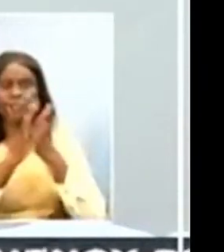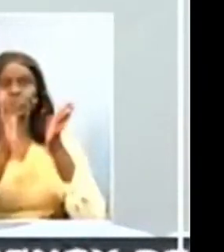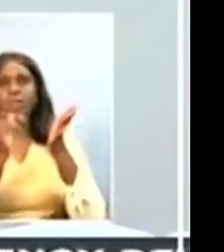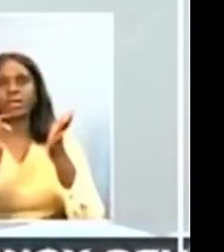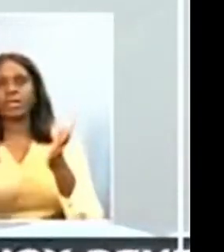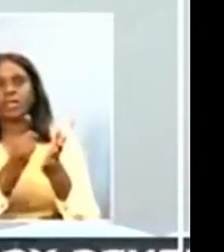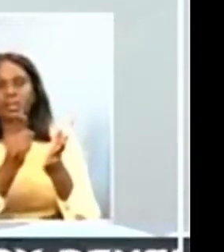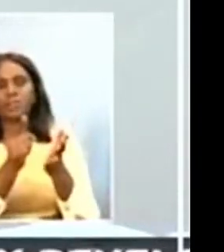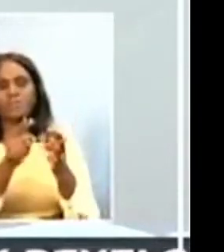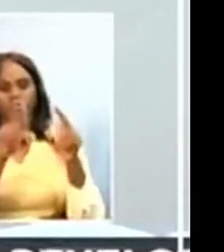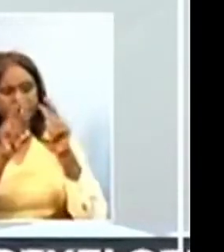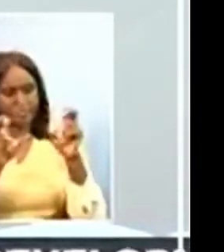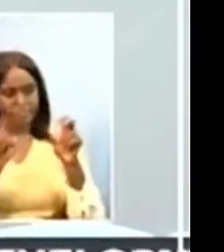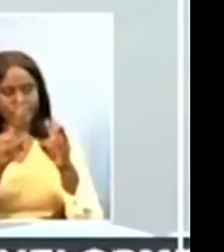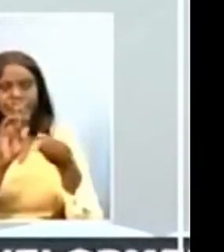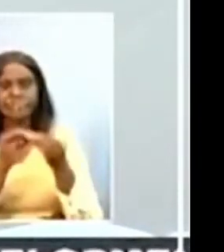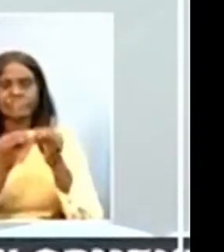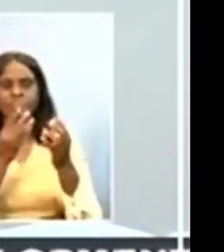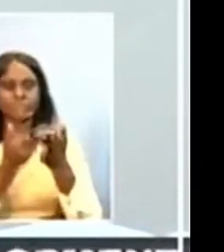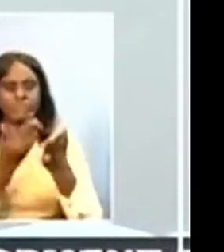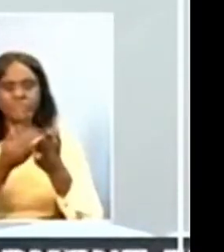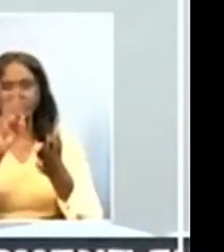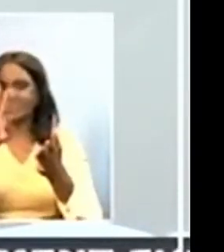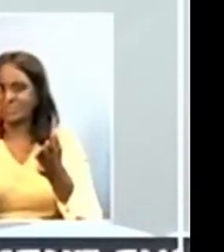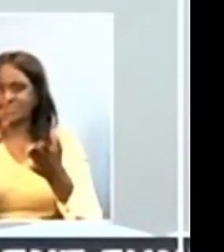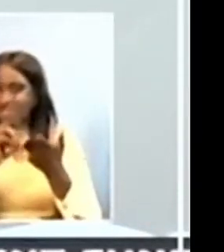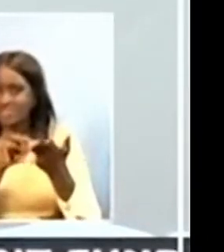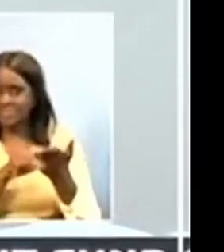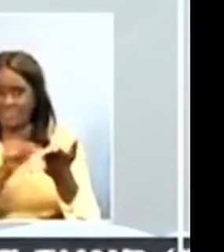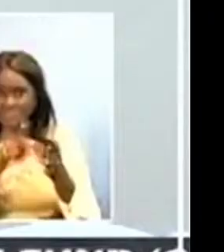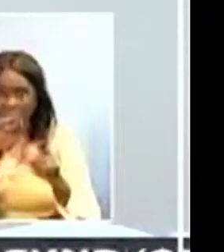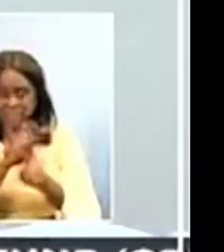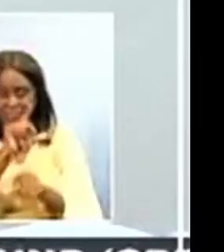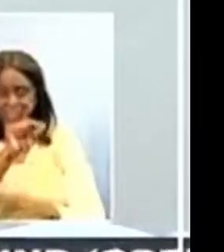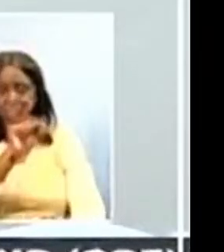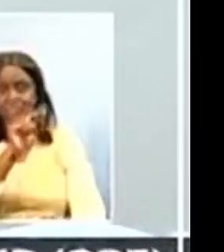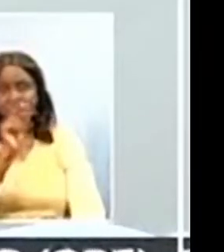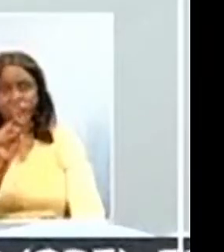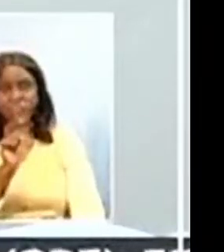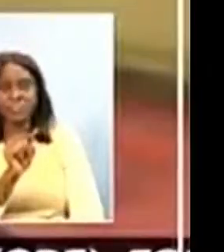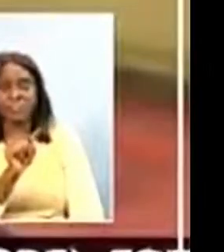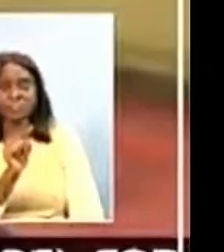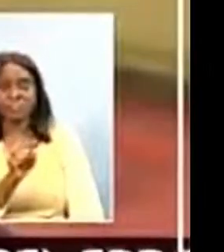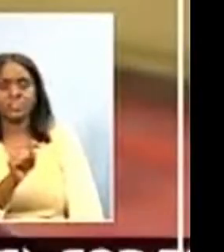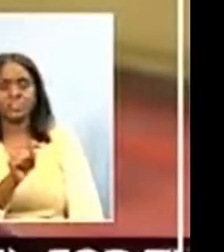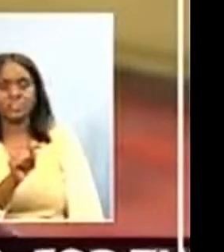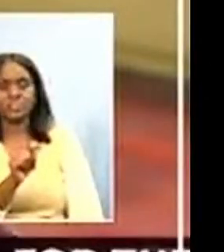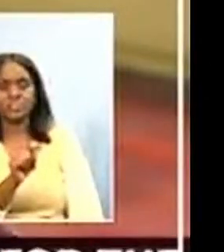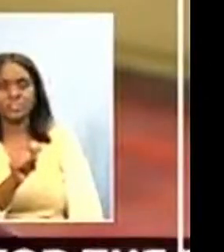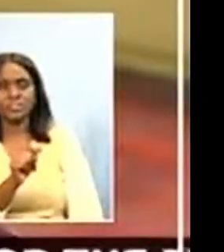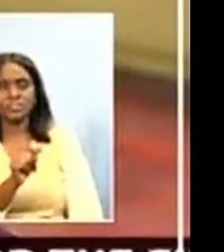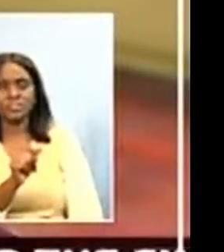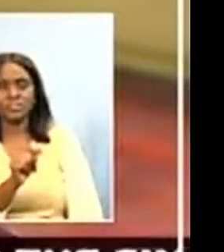he? We are checking the figures here. 47 million from 2022